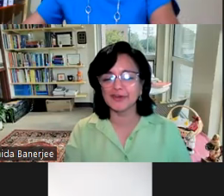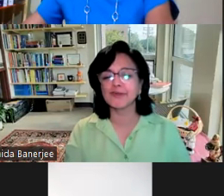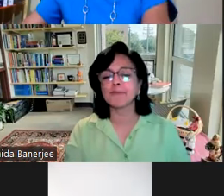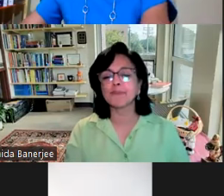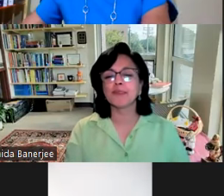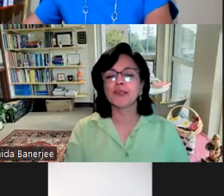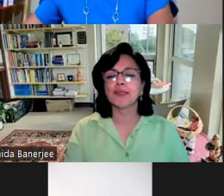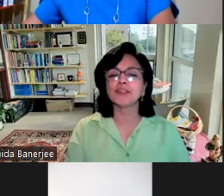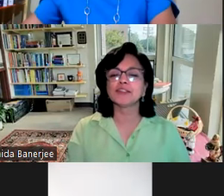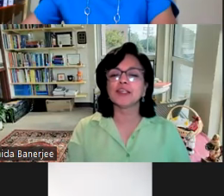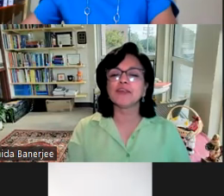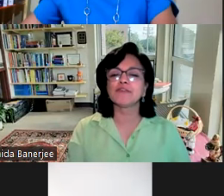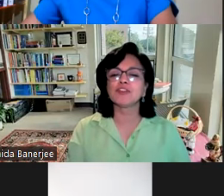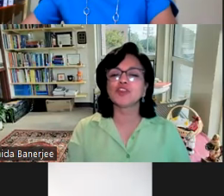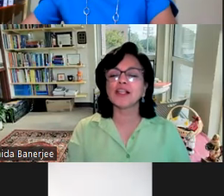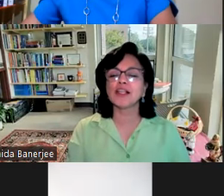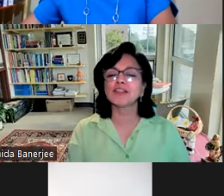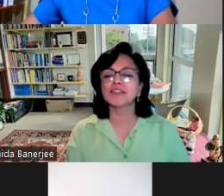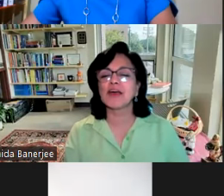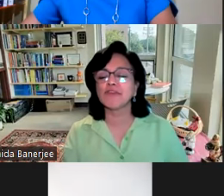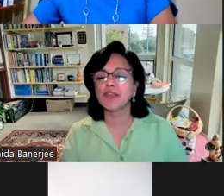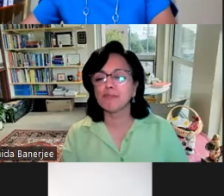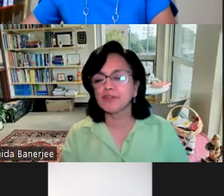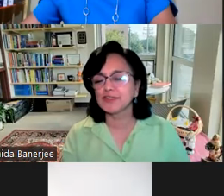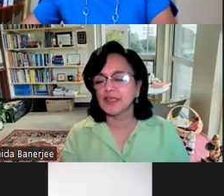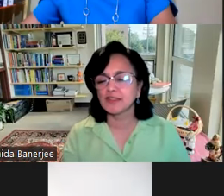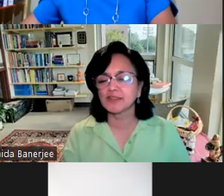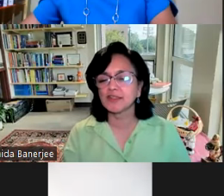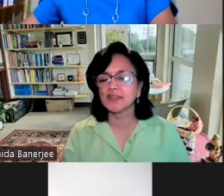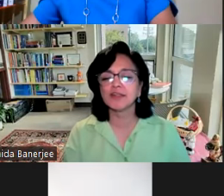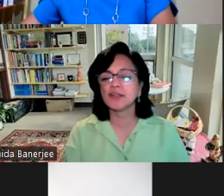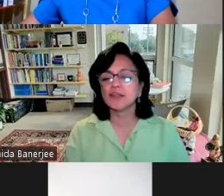linear, is if the child doesn't have number